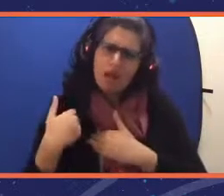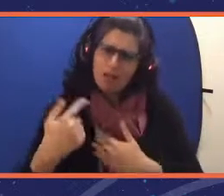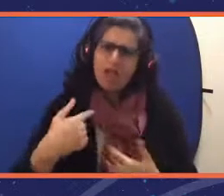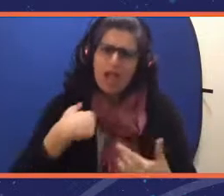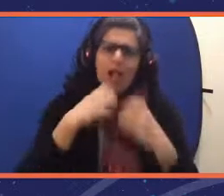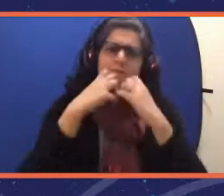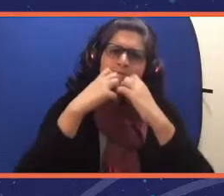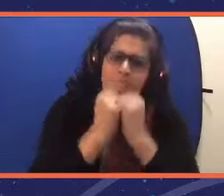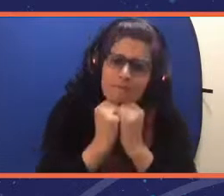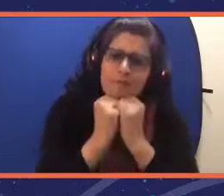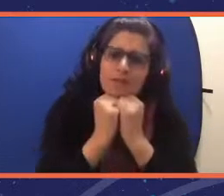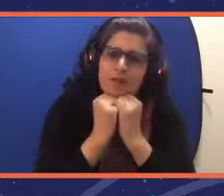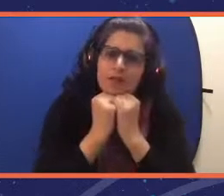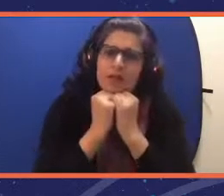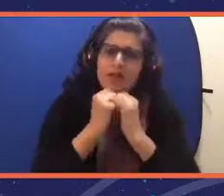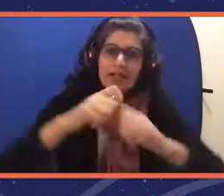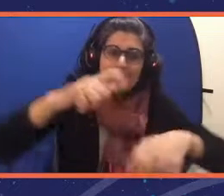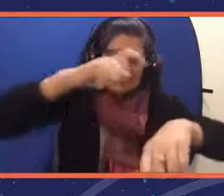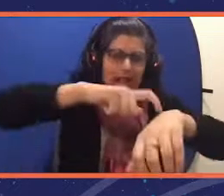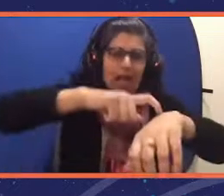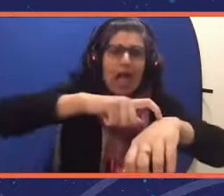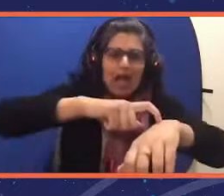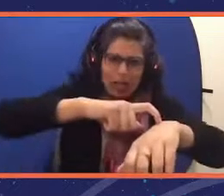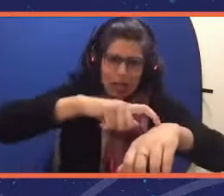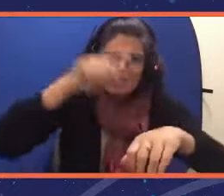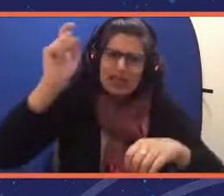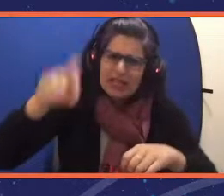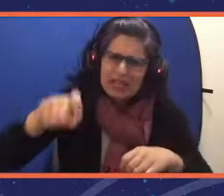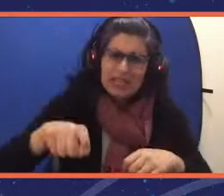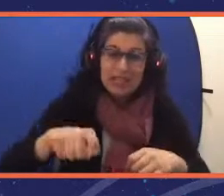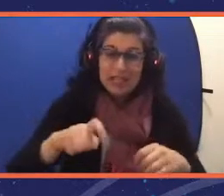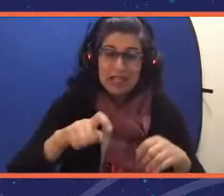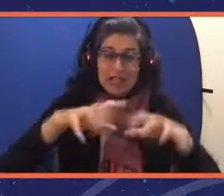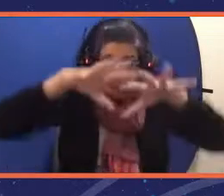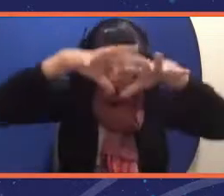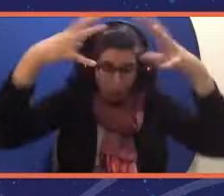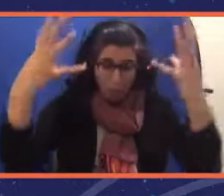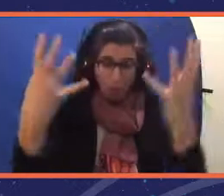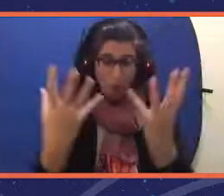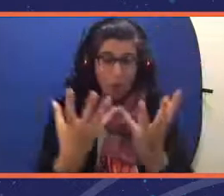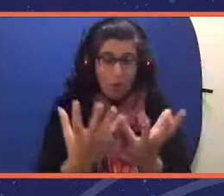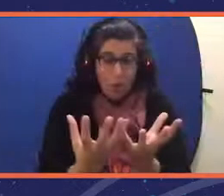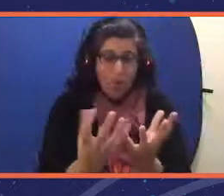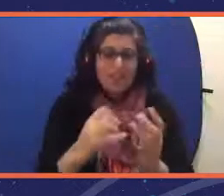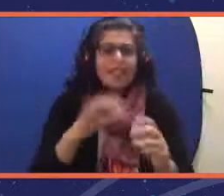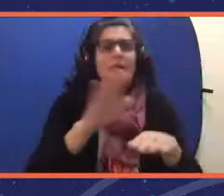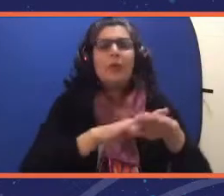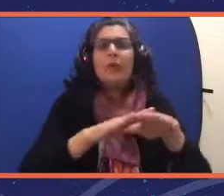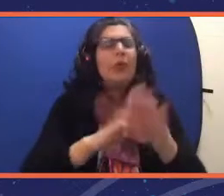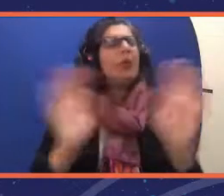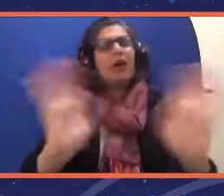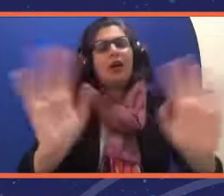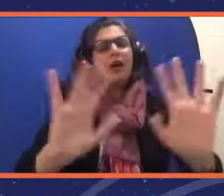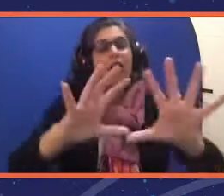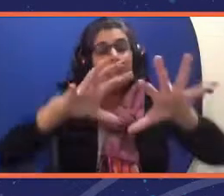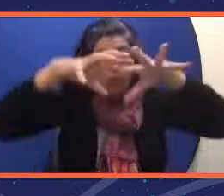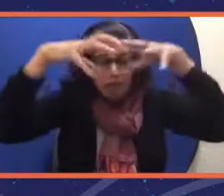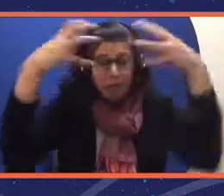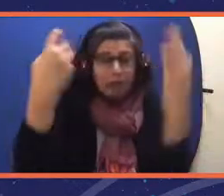that it is a very comprehensive and it's work that's been cultivated through a long period of